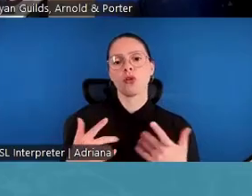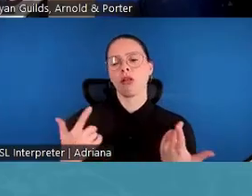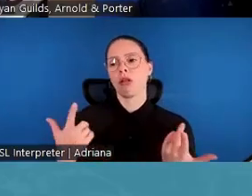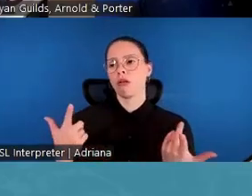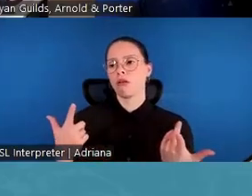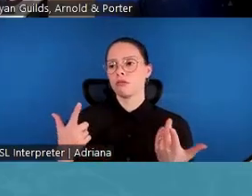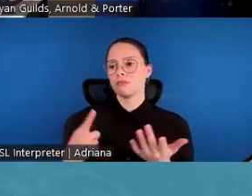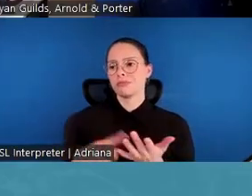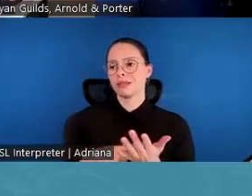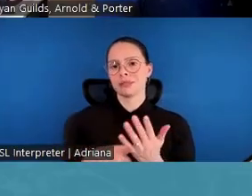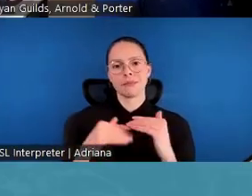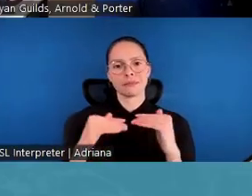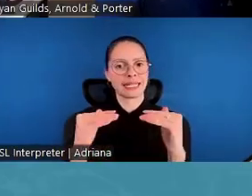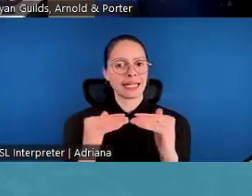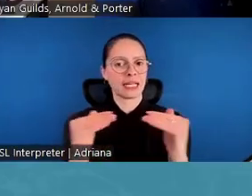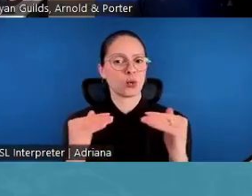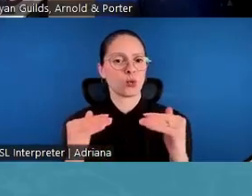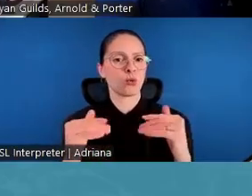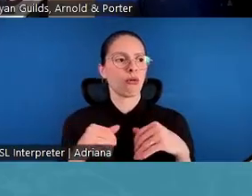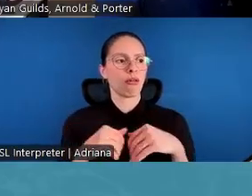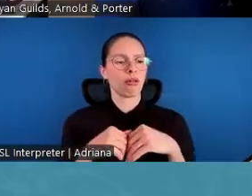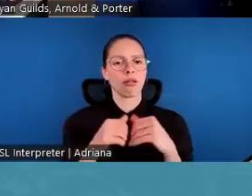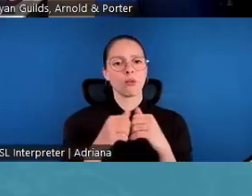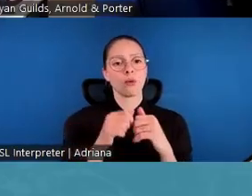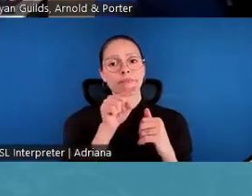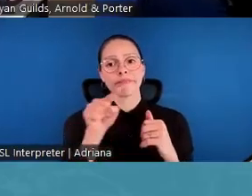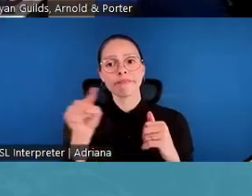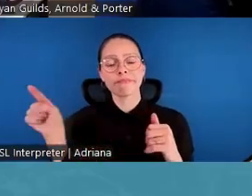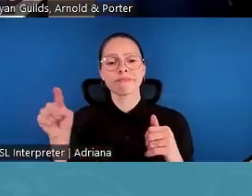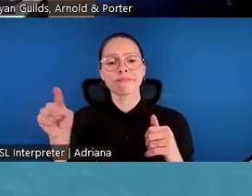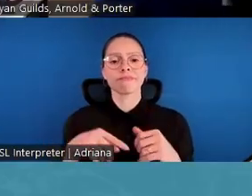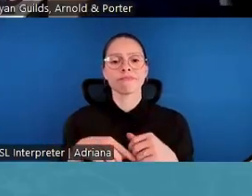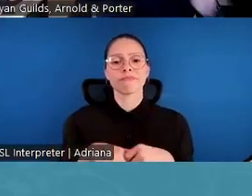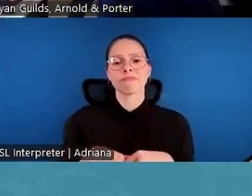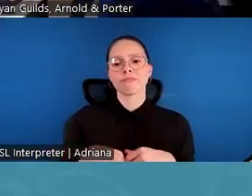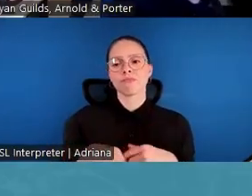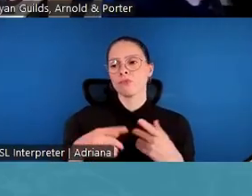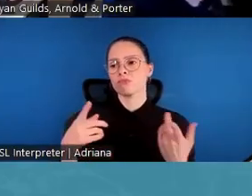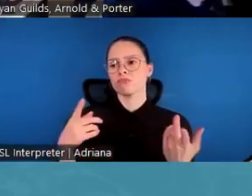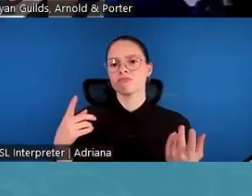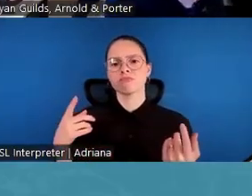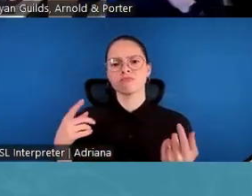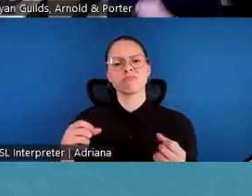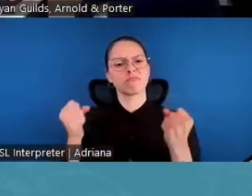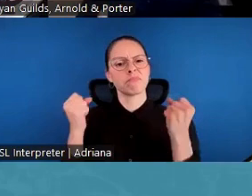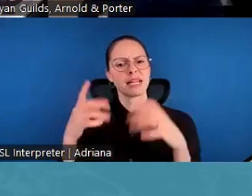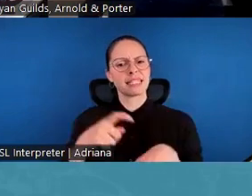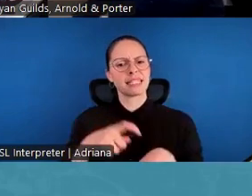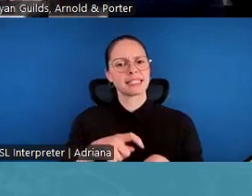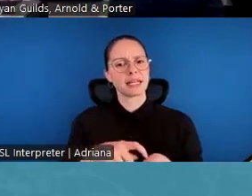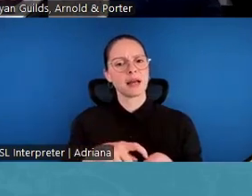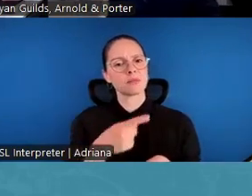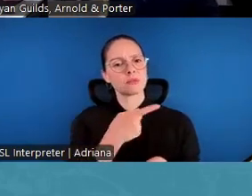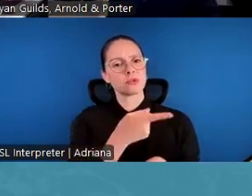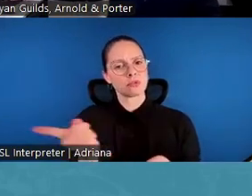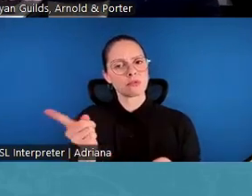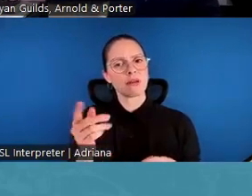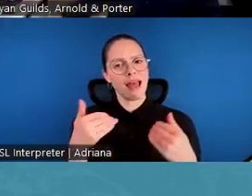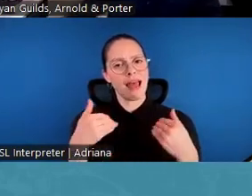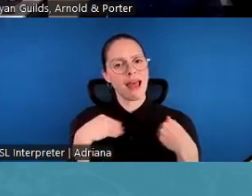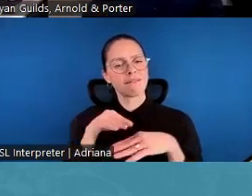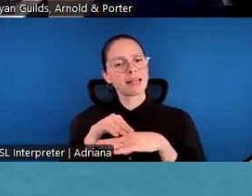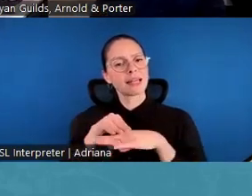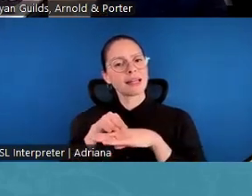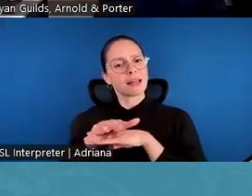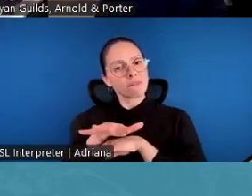who's a lawyer, somebody who can talk the talk, walk the walk, a lot of times you can have influences